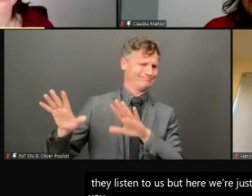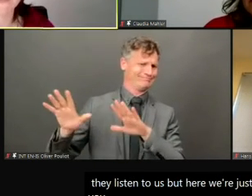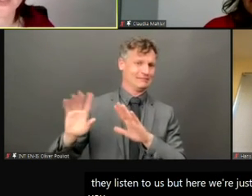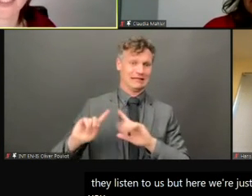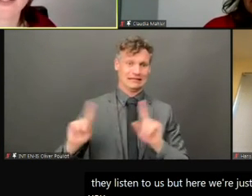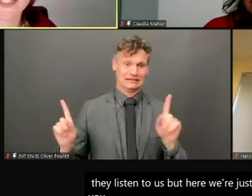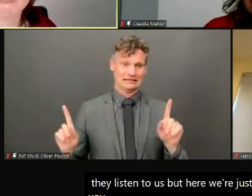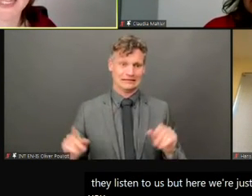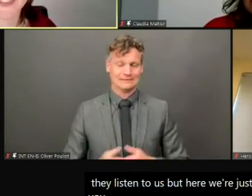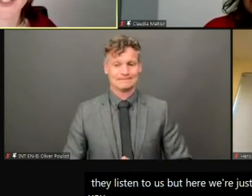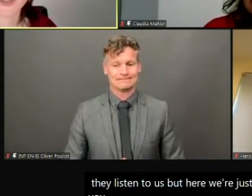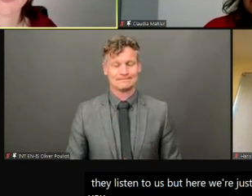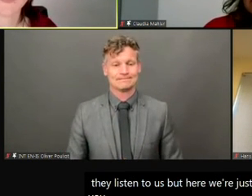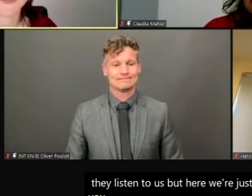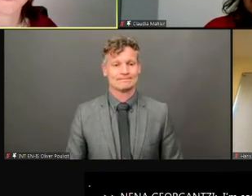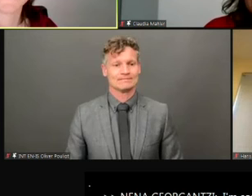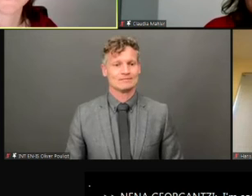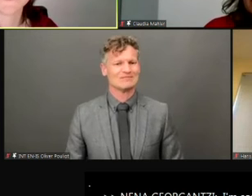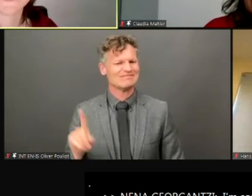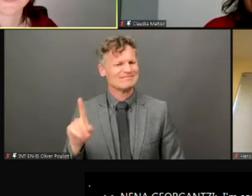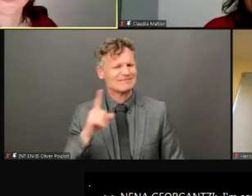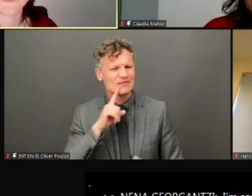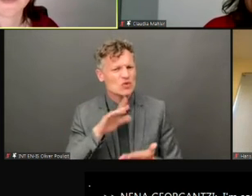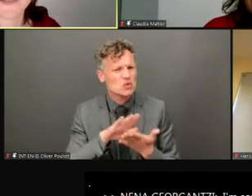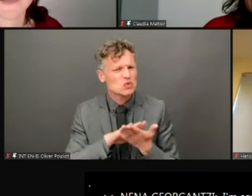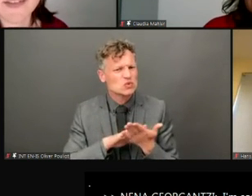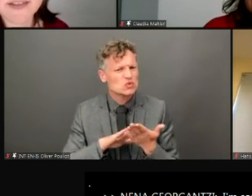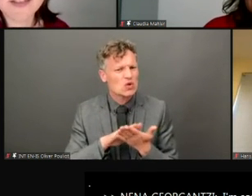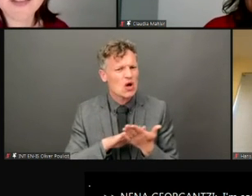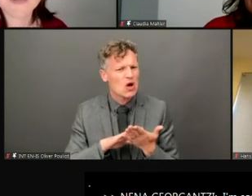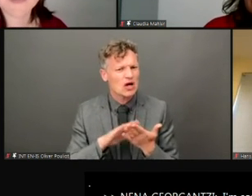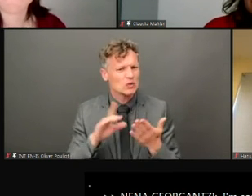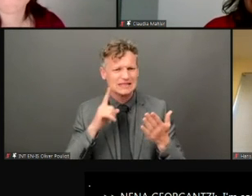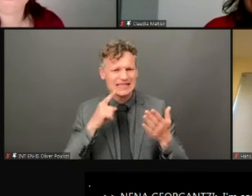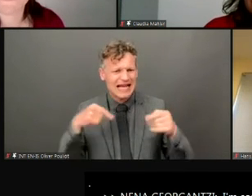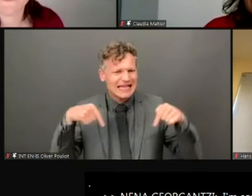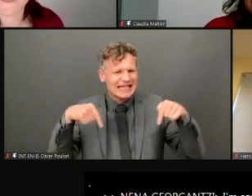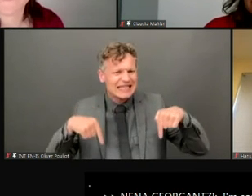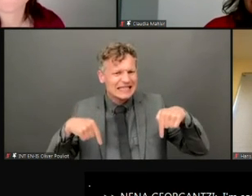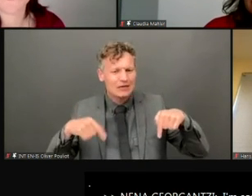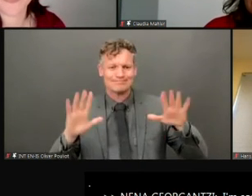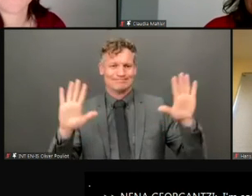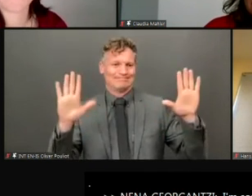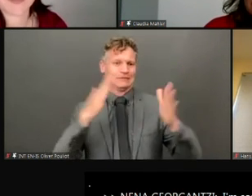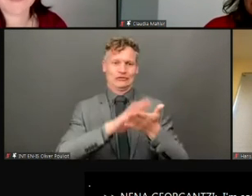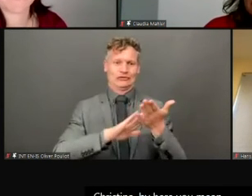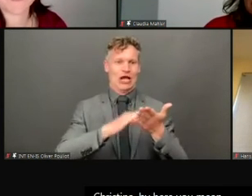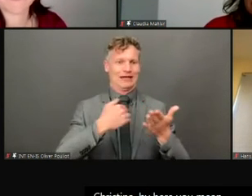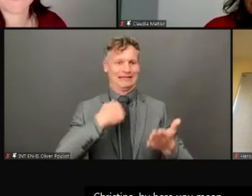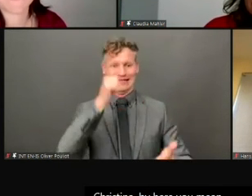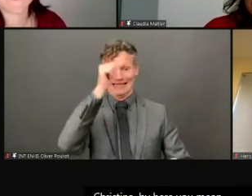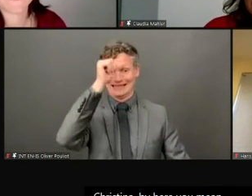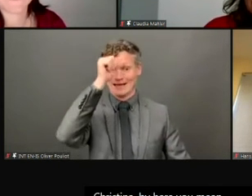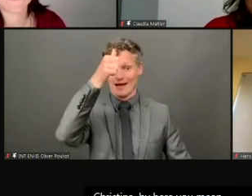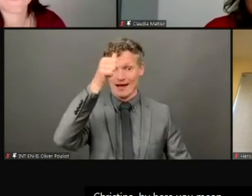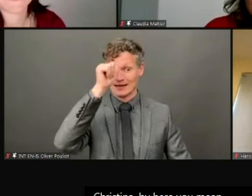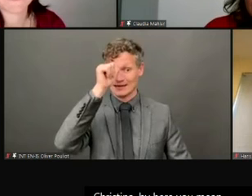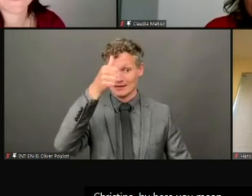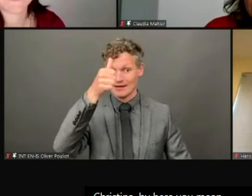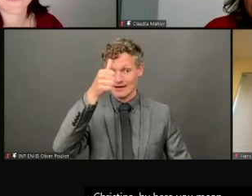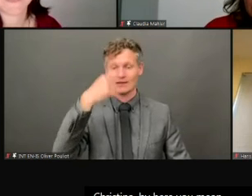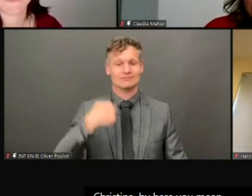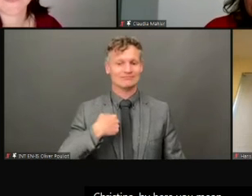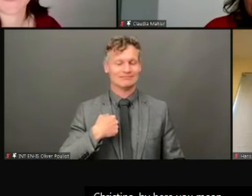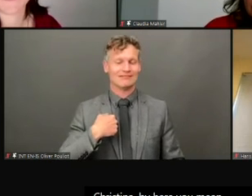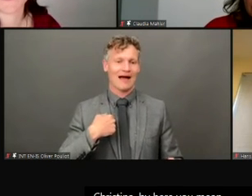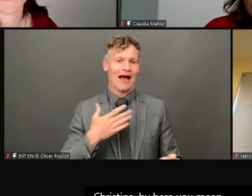But sorry, Christina, by here you mean? I'm sorry, I'm from India. Mm-hmm. All right. Okay. So I'm trying to, even if